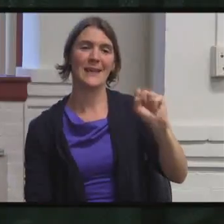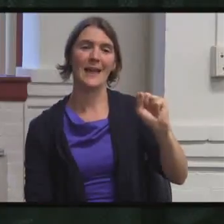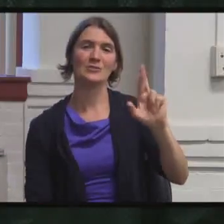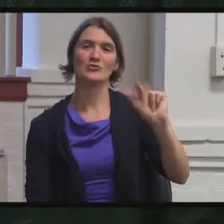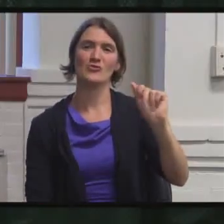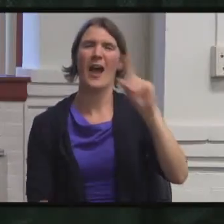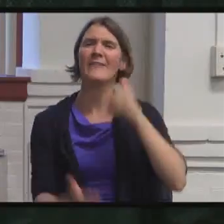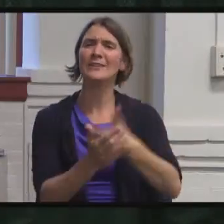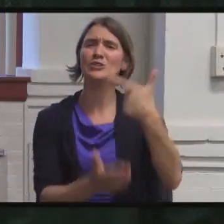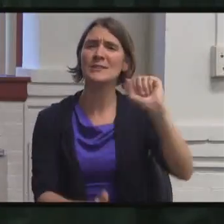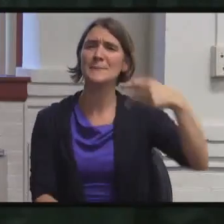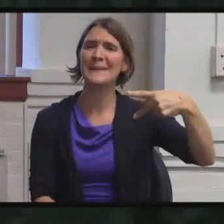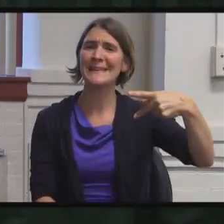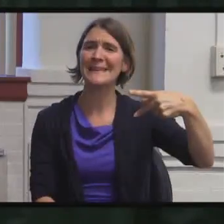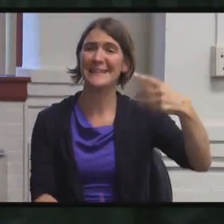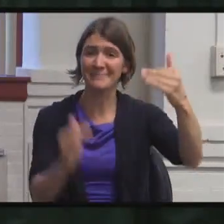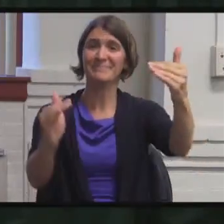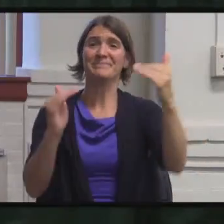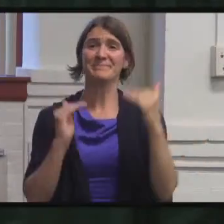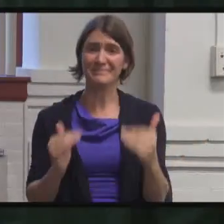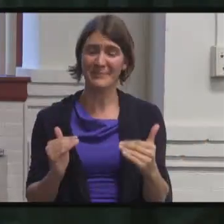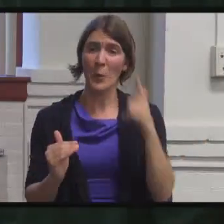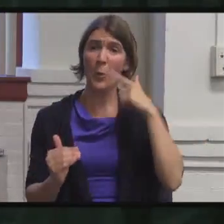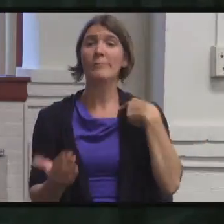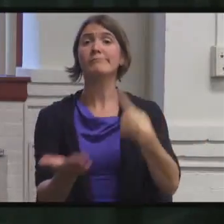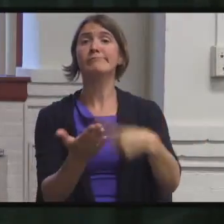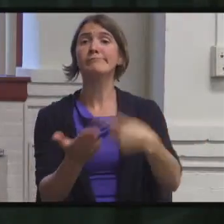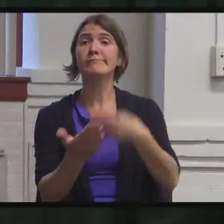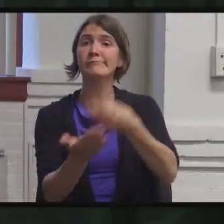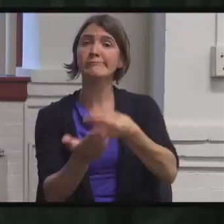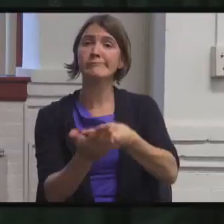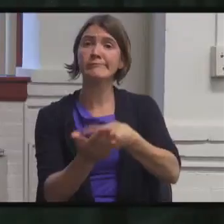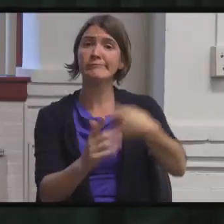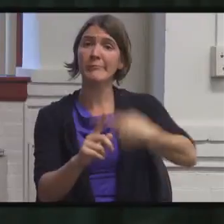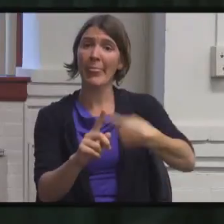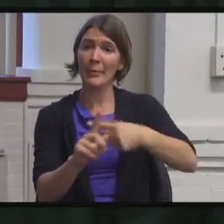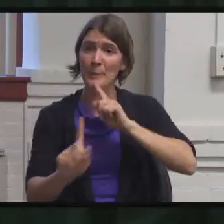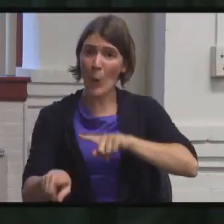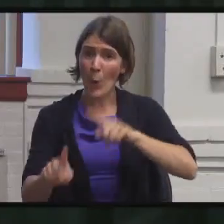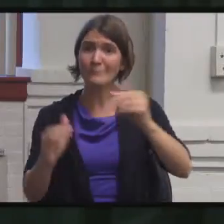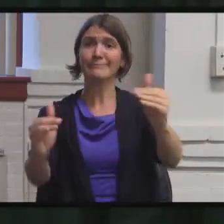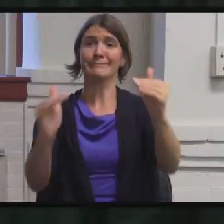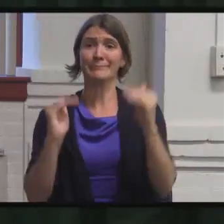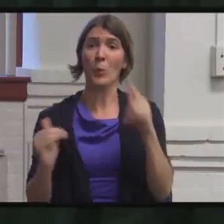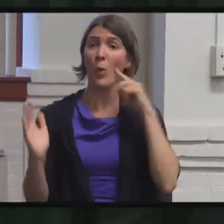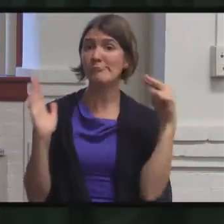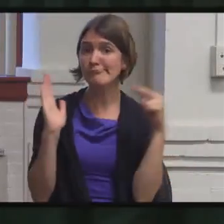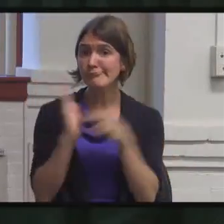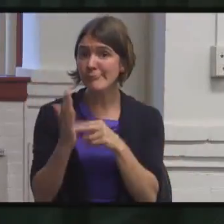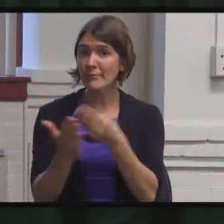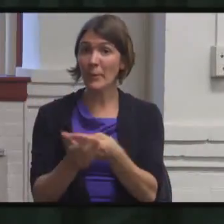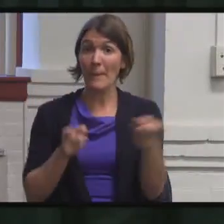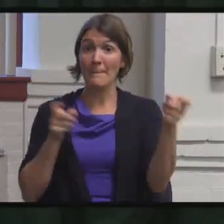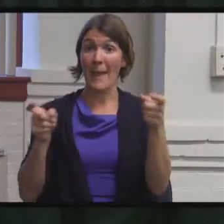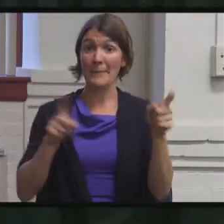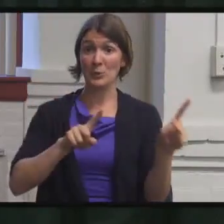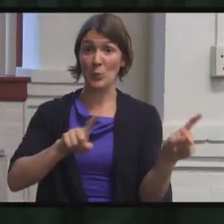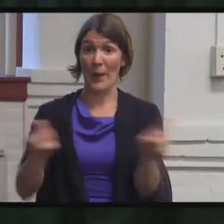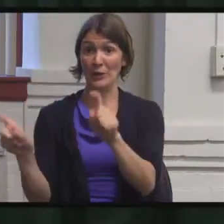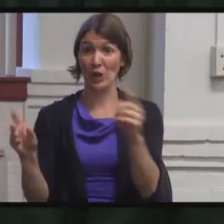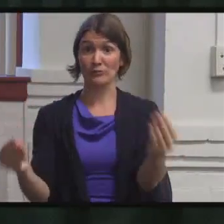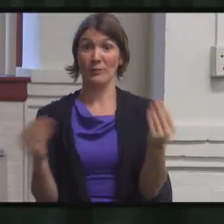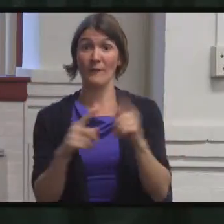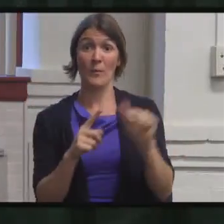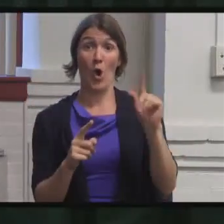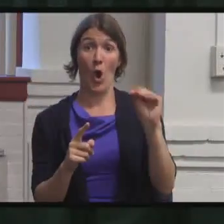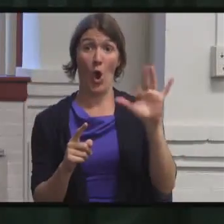board on other business will be hearing the monthly financial report, receiving a copy of the financial management questionnaire by the state